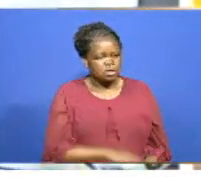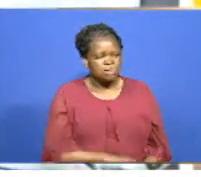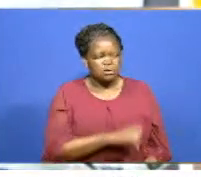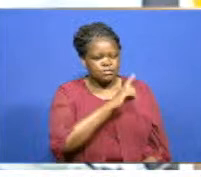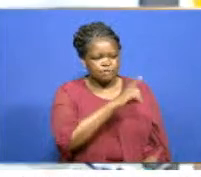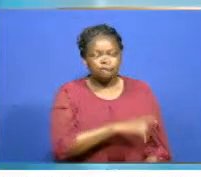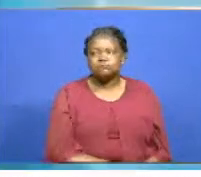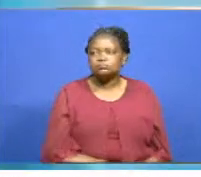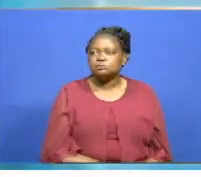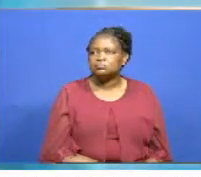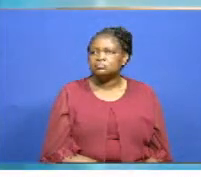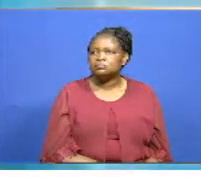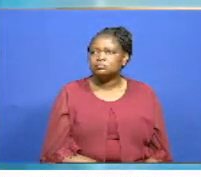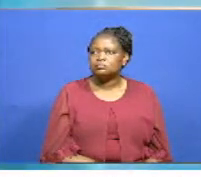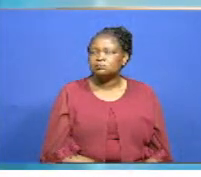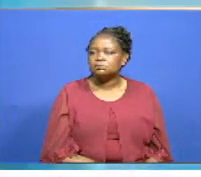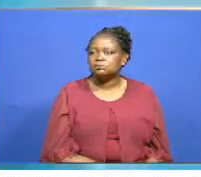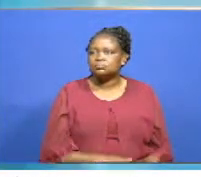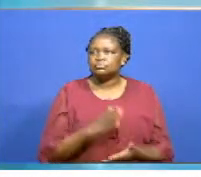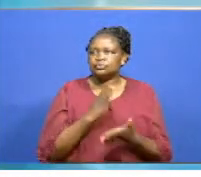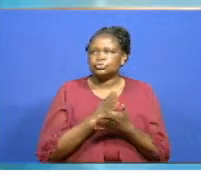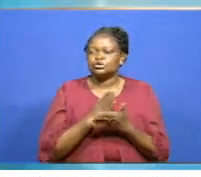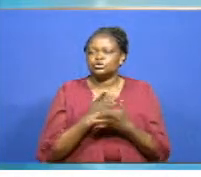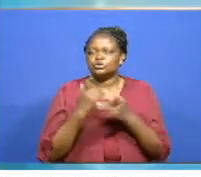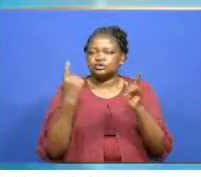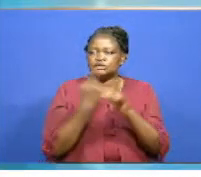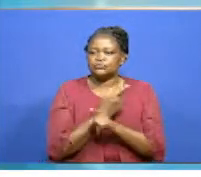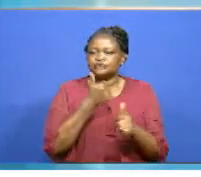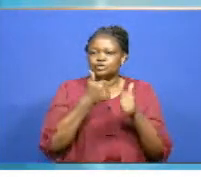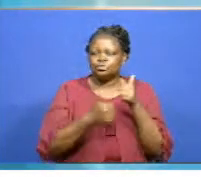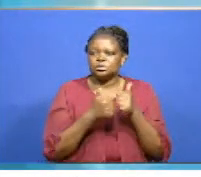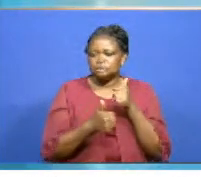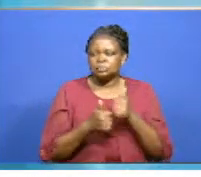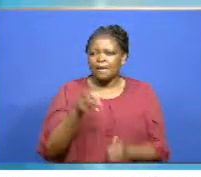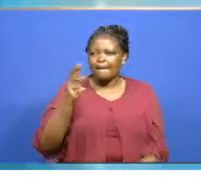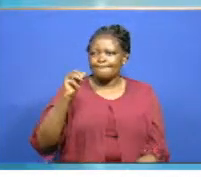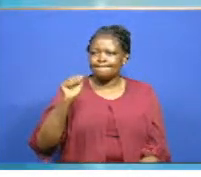And for a slight difference is that in